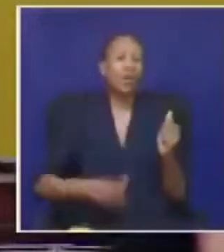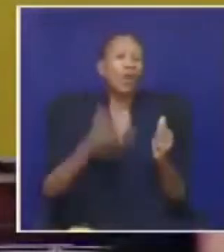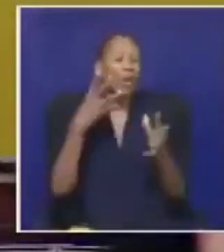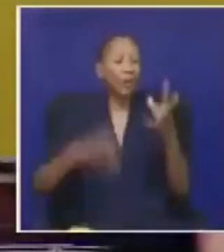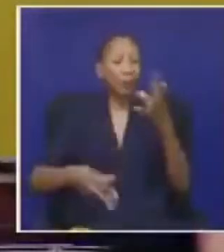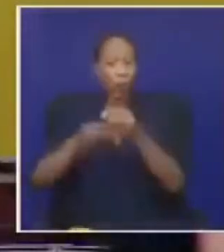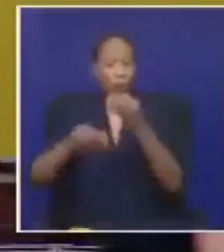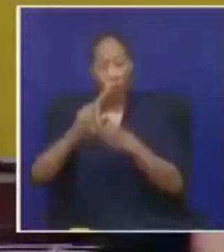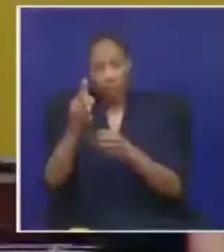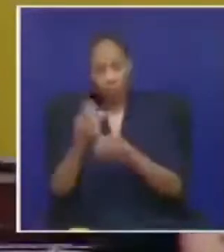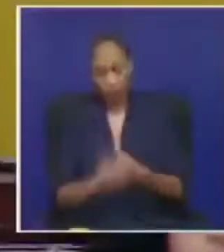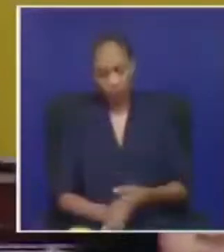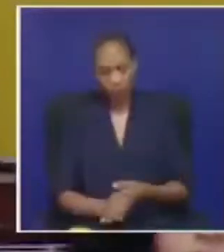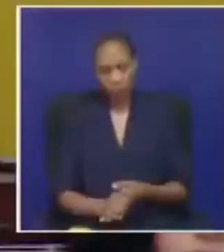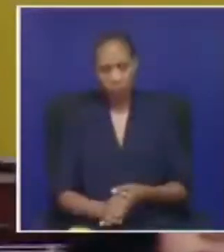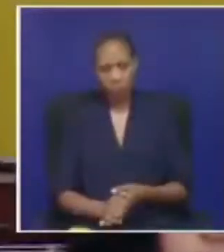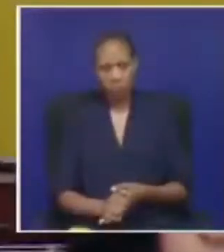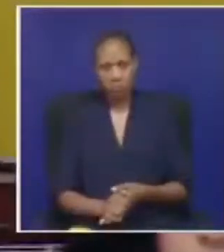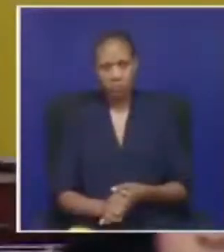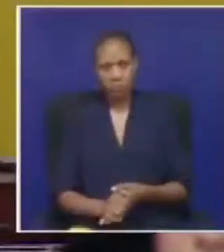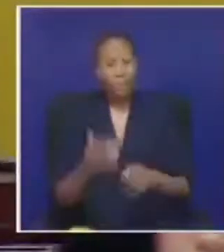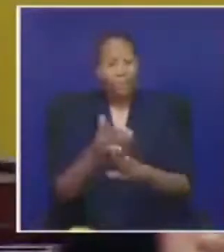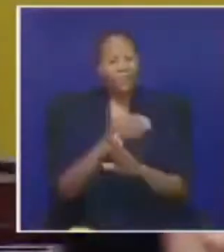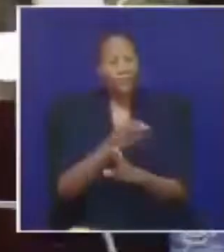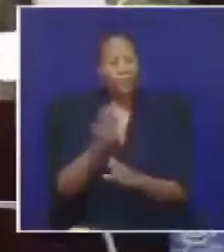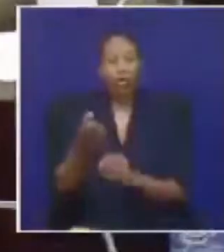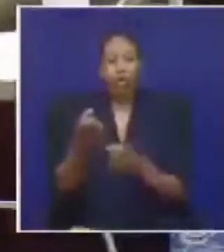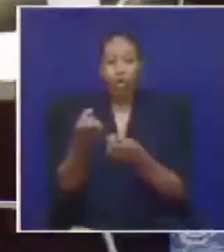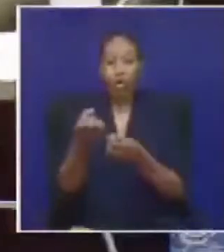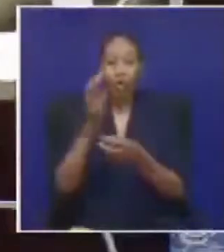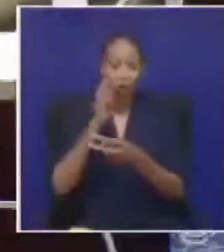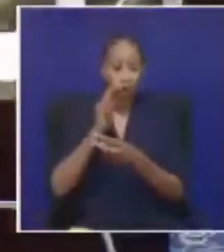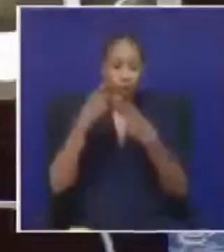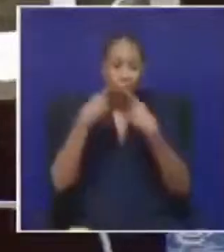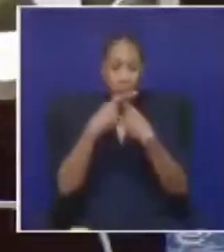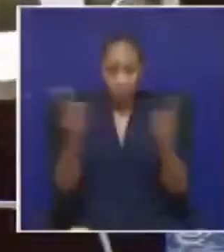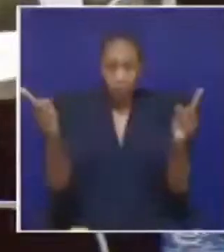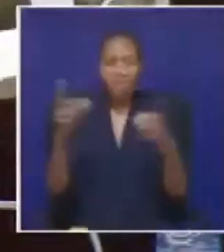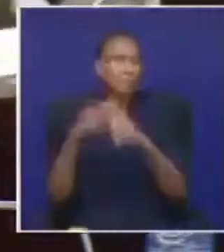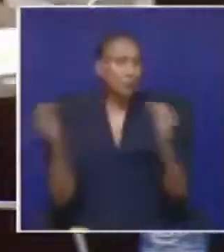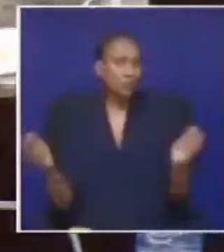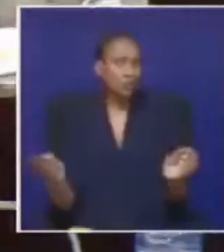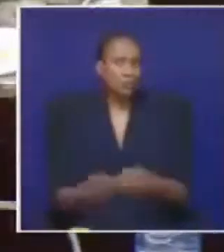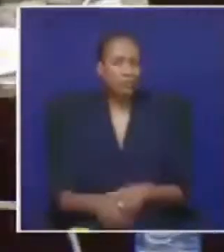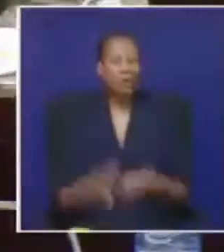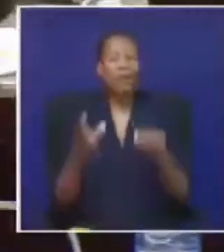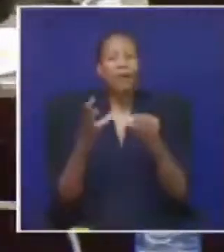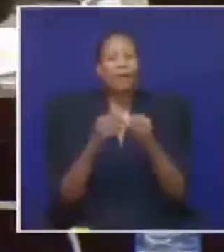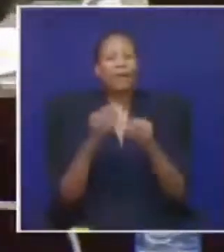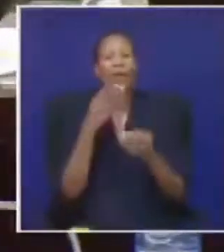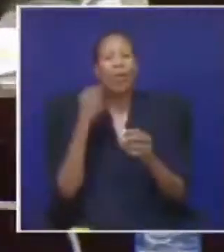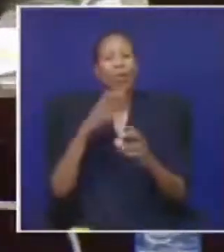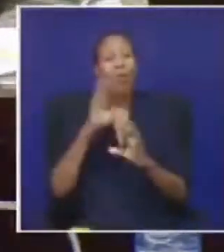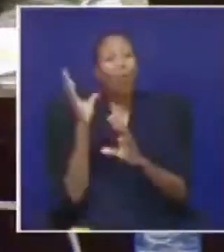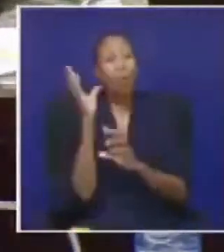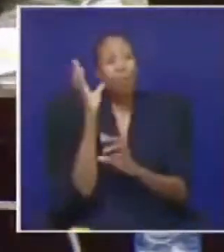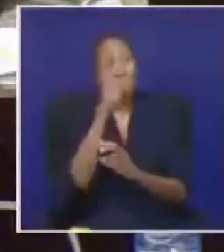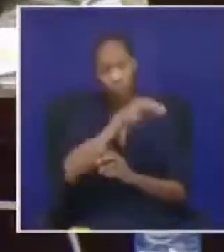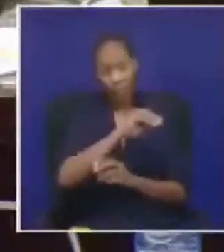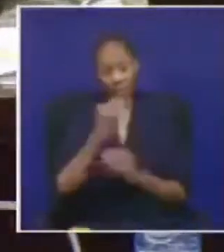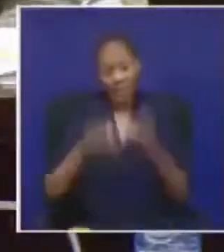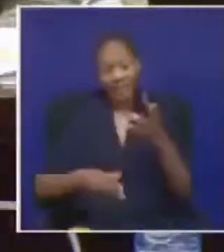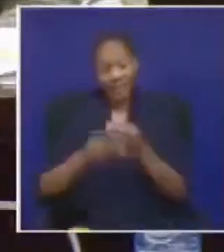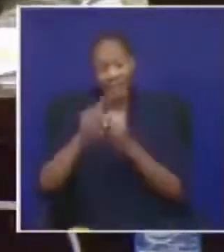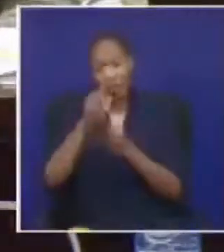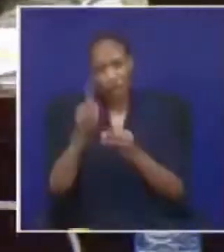question. Adequate notice was given to parties for this purpose. The members who will pose supplementary questions will